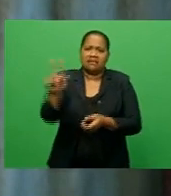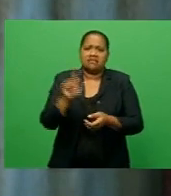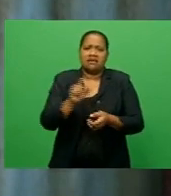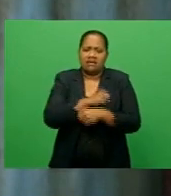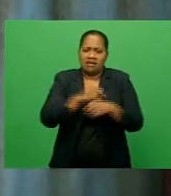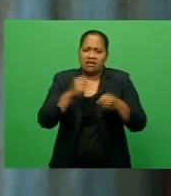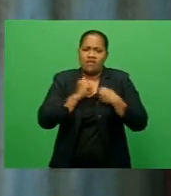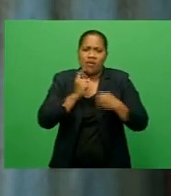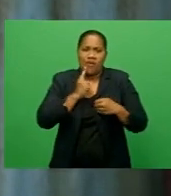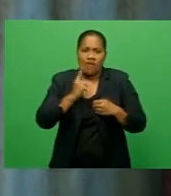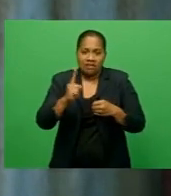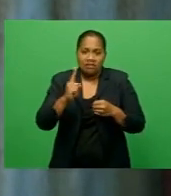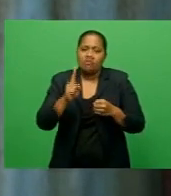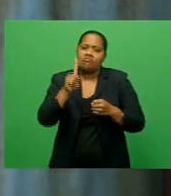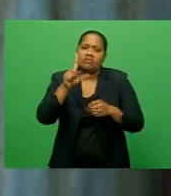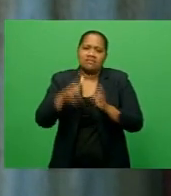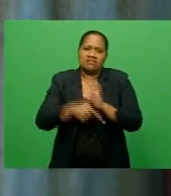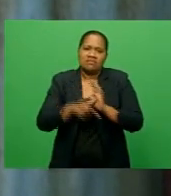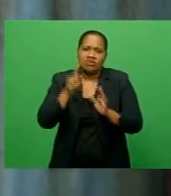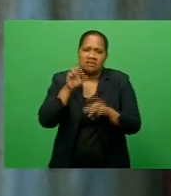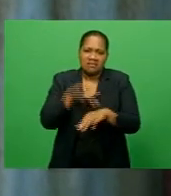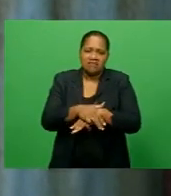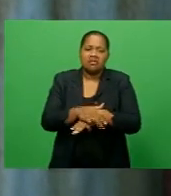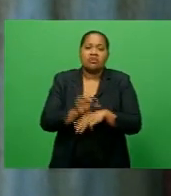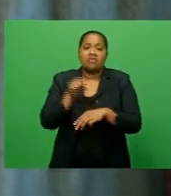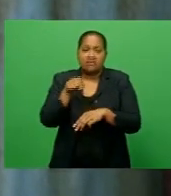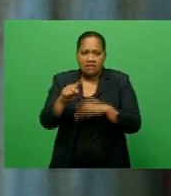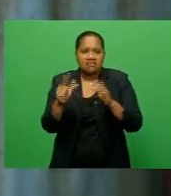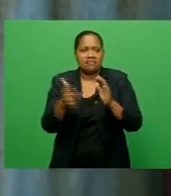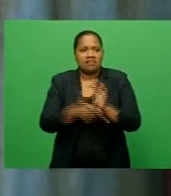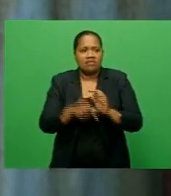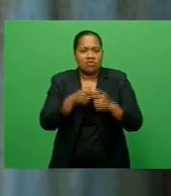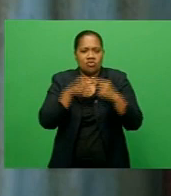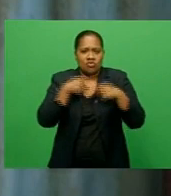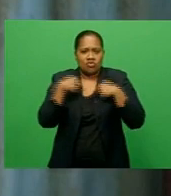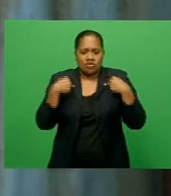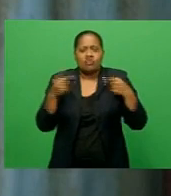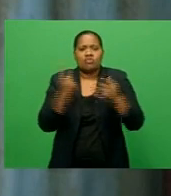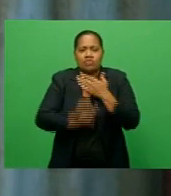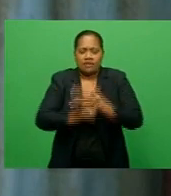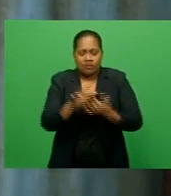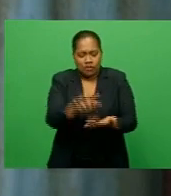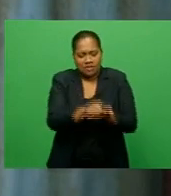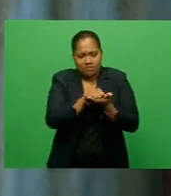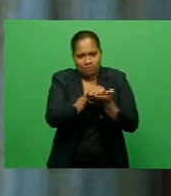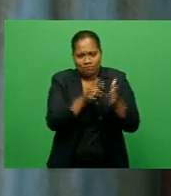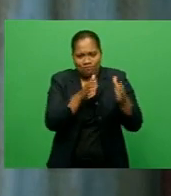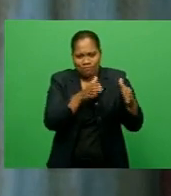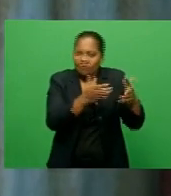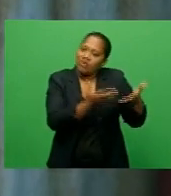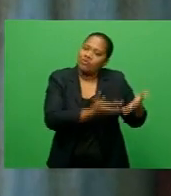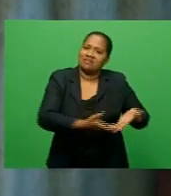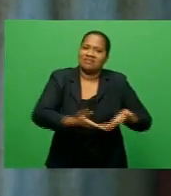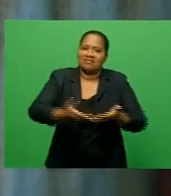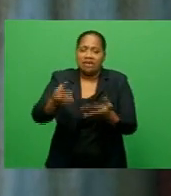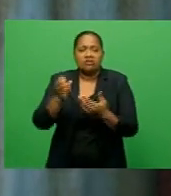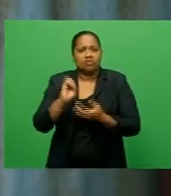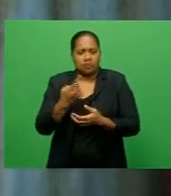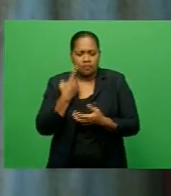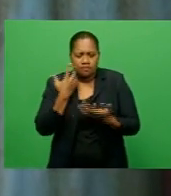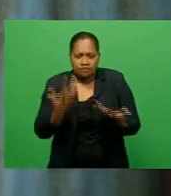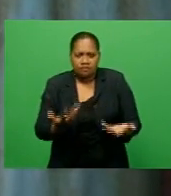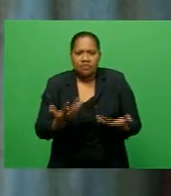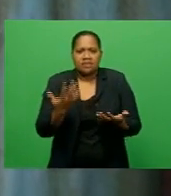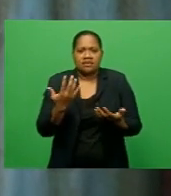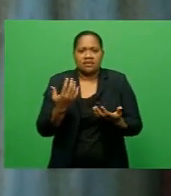month, and that's the time we also stock our monthly necessities. We also felt the impact of the pandemic as sale was